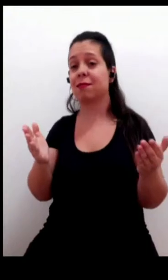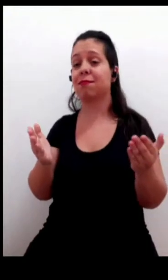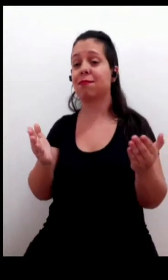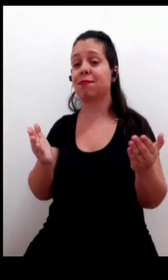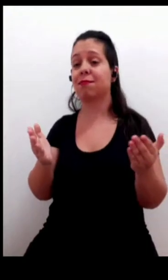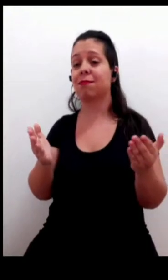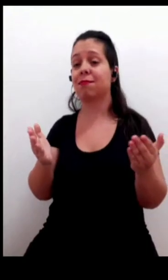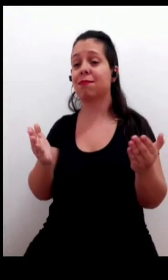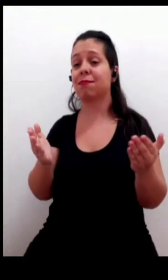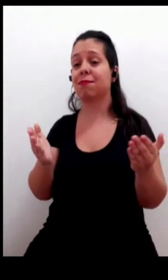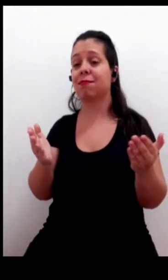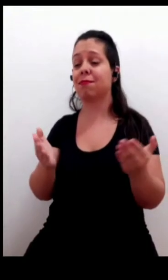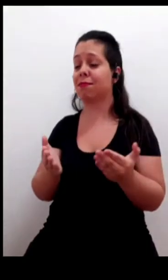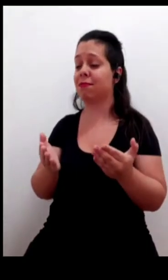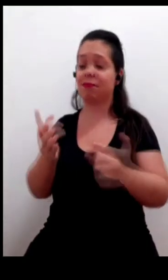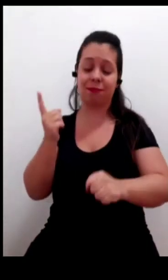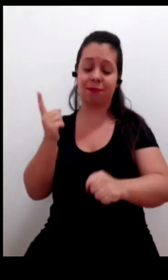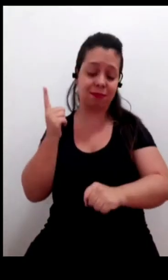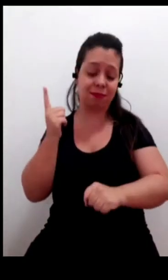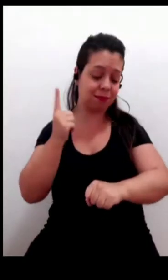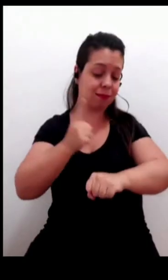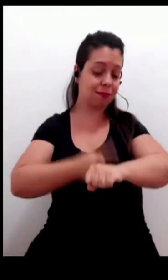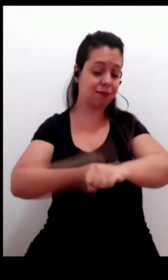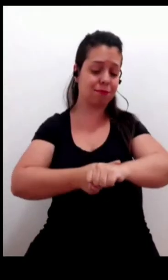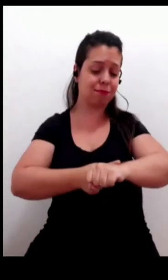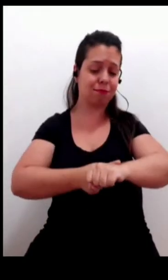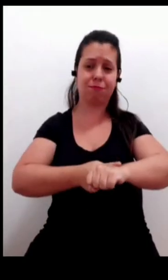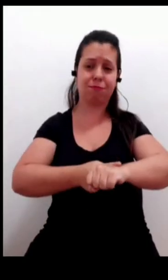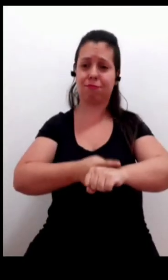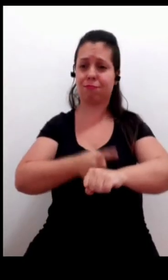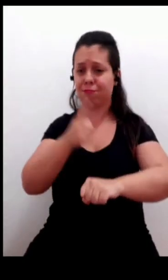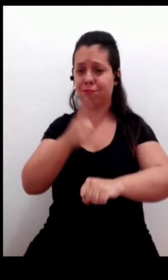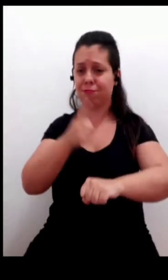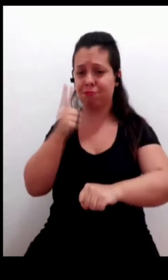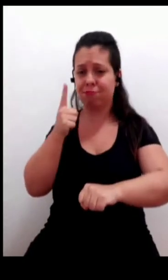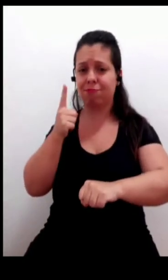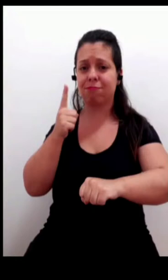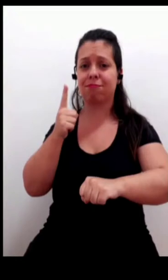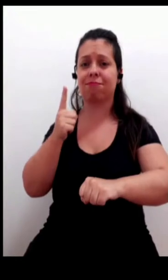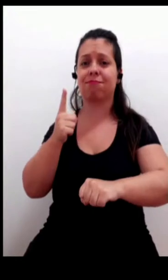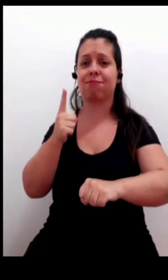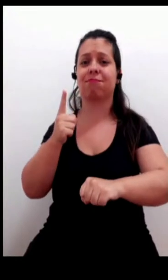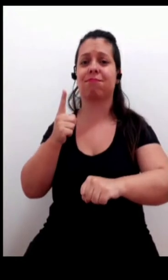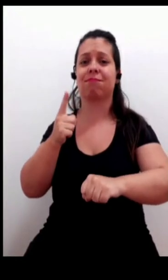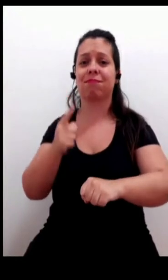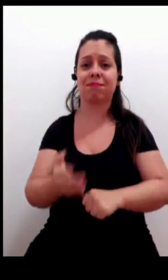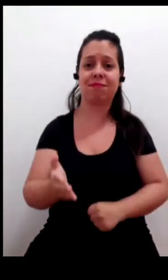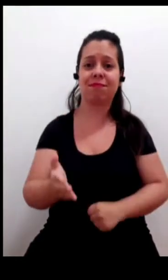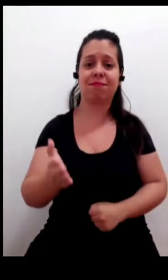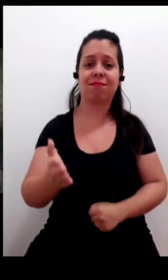come on, we've put it off long enough.